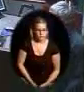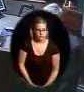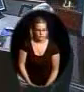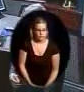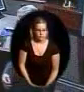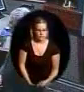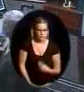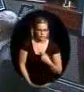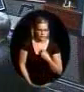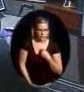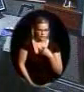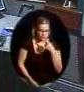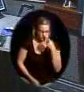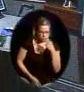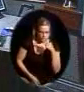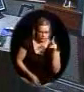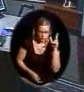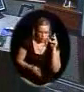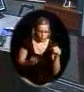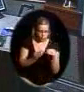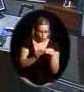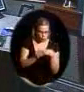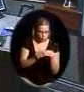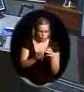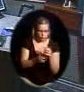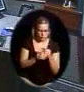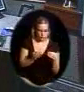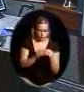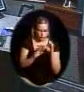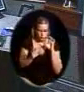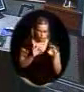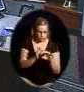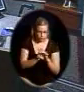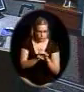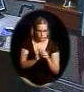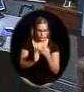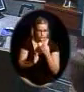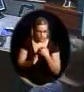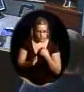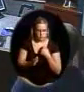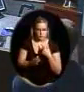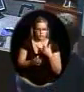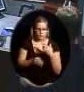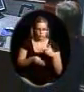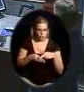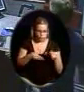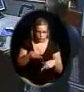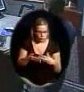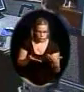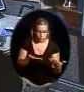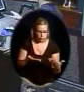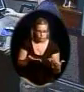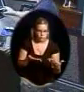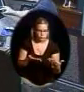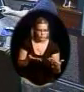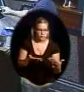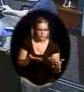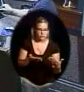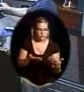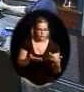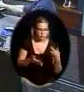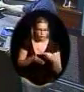Well, I wouldn't mind hearing back and maybe getting some pictures of that and telling us what the result and the outcome of that is, and what are